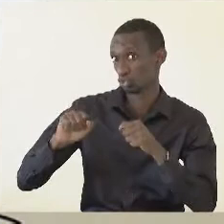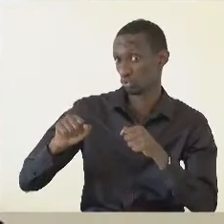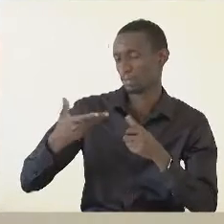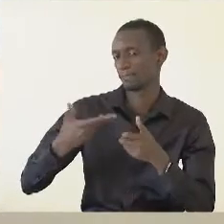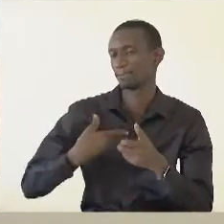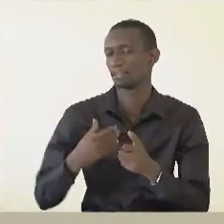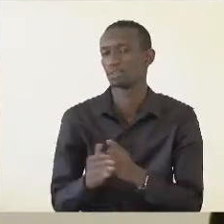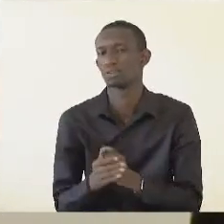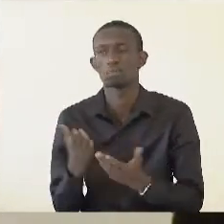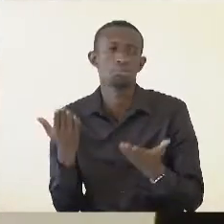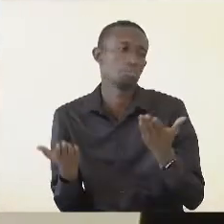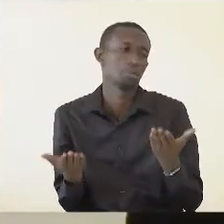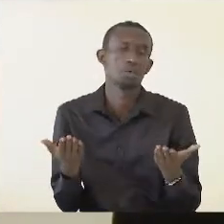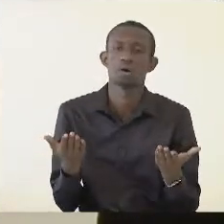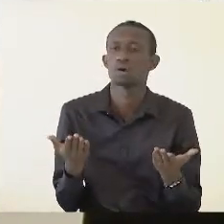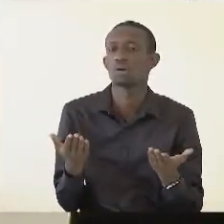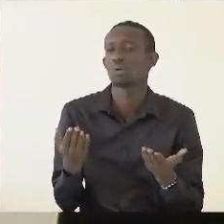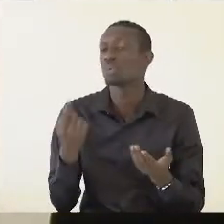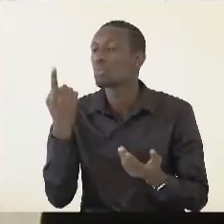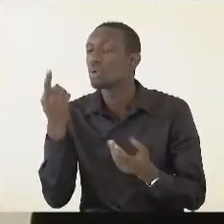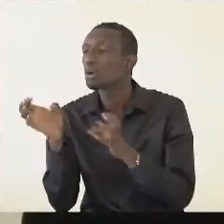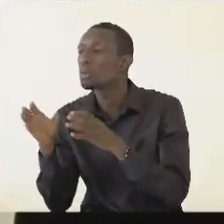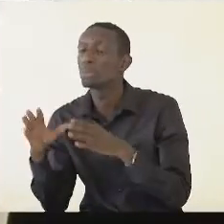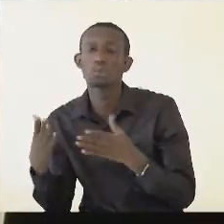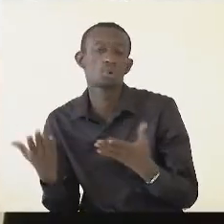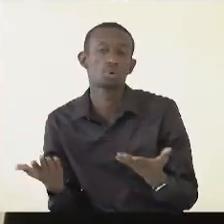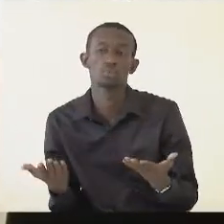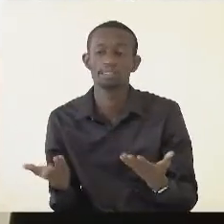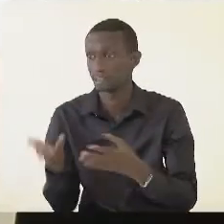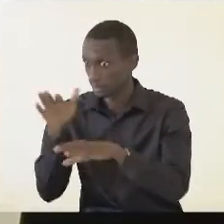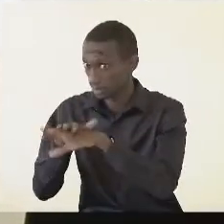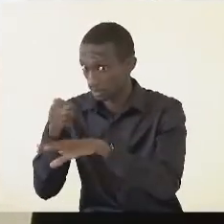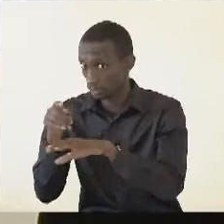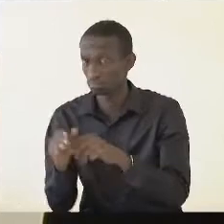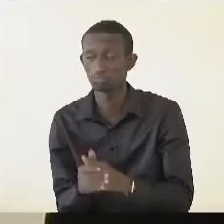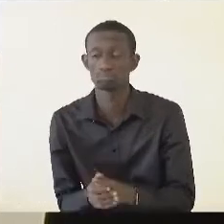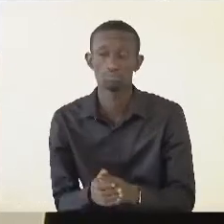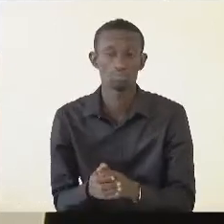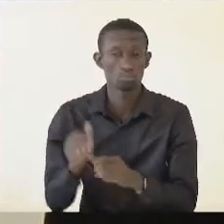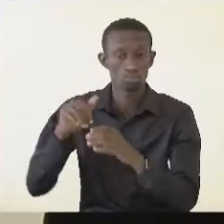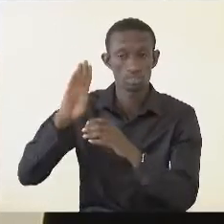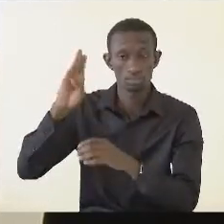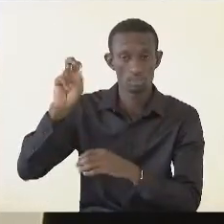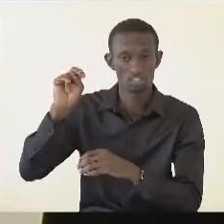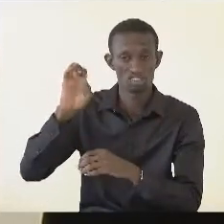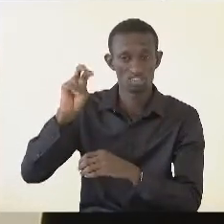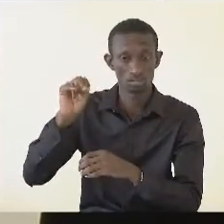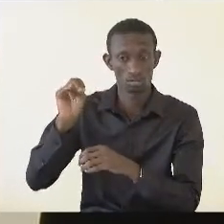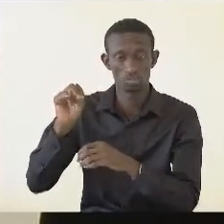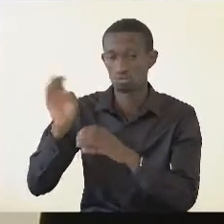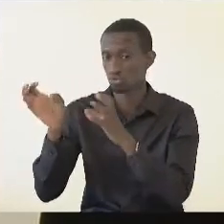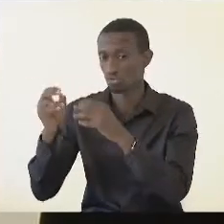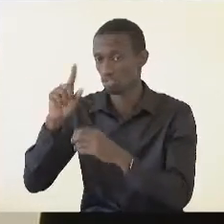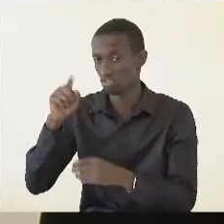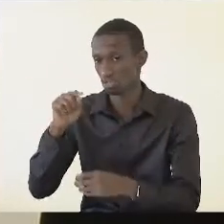whether it can also be either one group that is attached on the benzene ring, that is, I'm referring to the